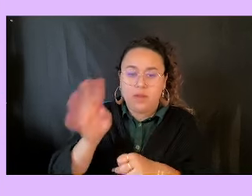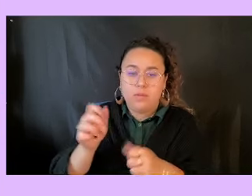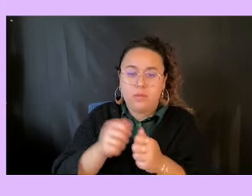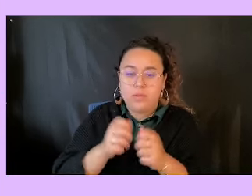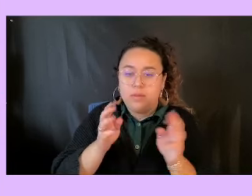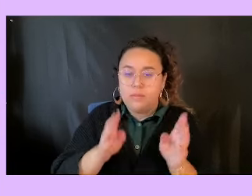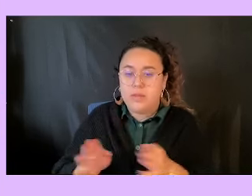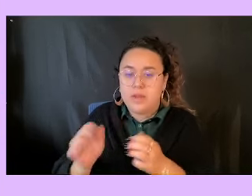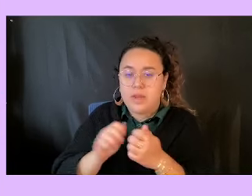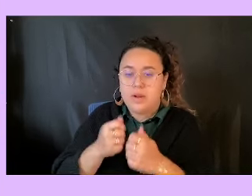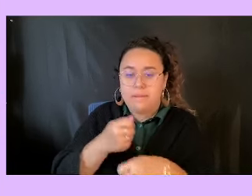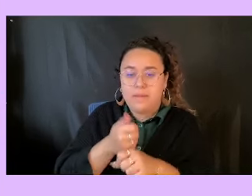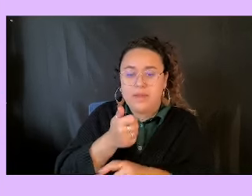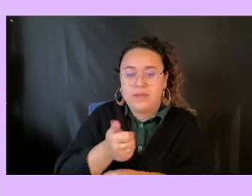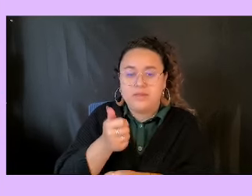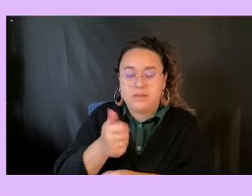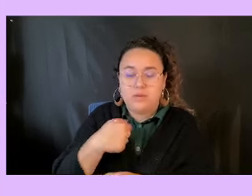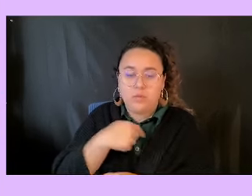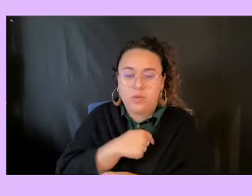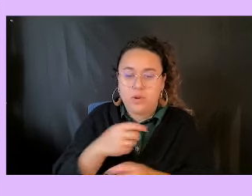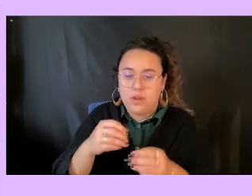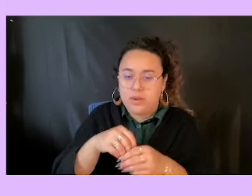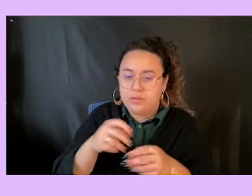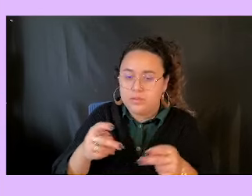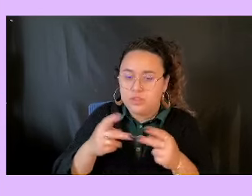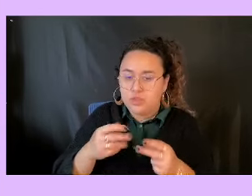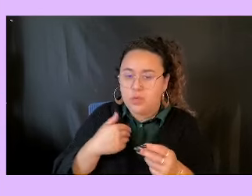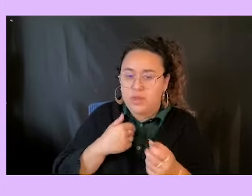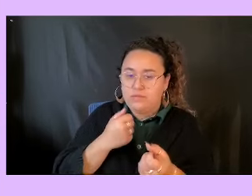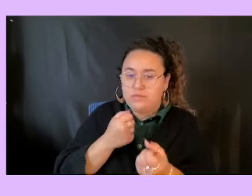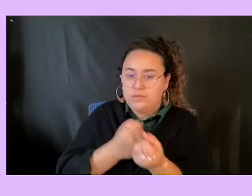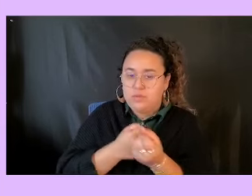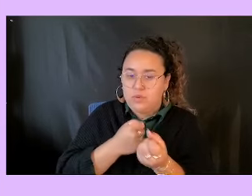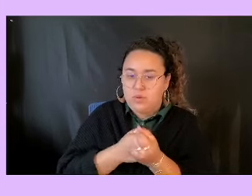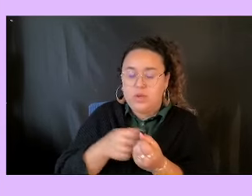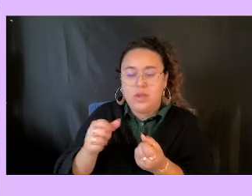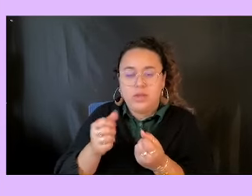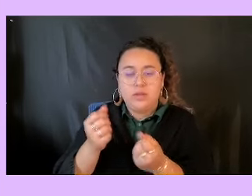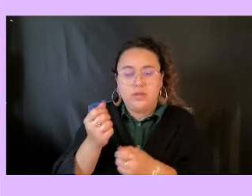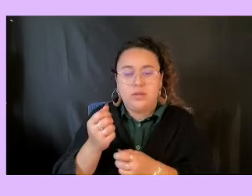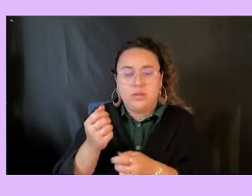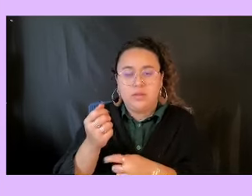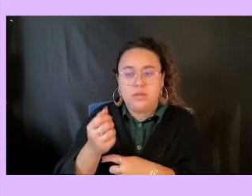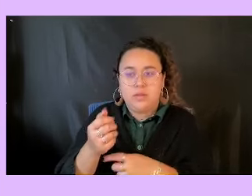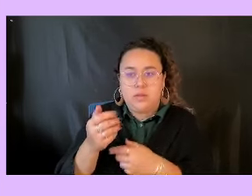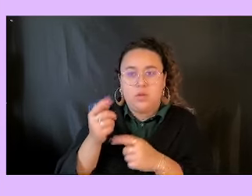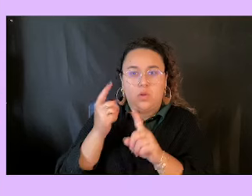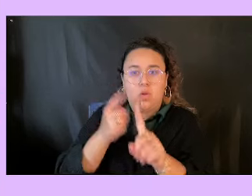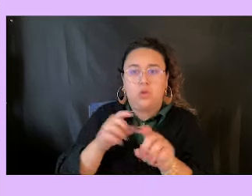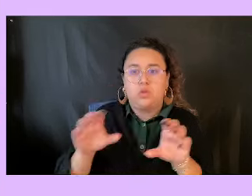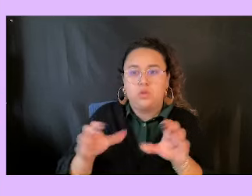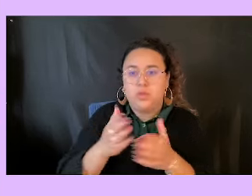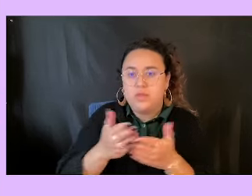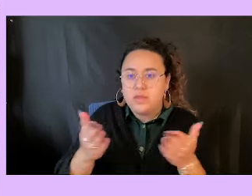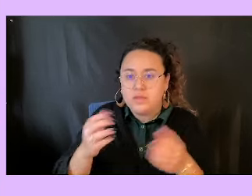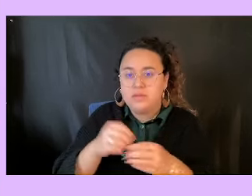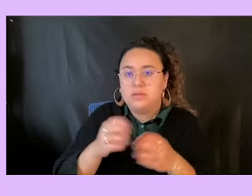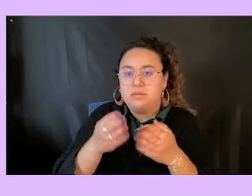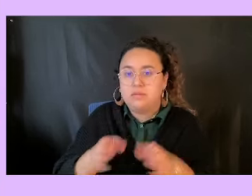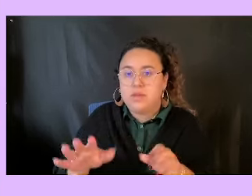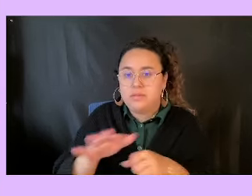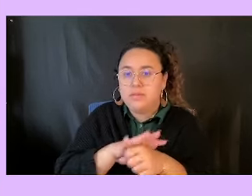a position where we actually have support and then there's that movement to do some of these things in public spaces, think about the good of the